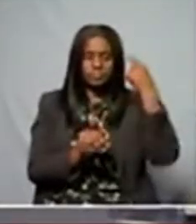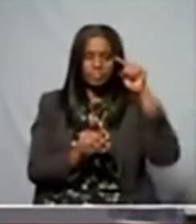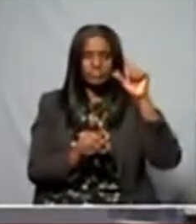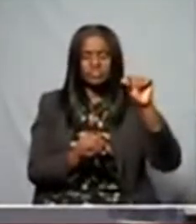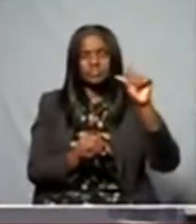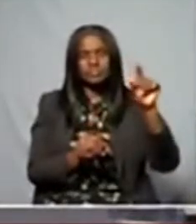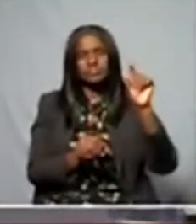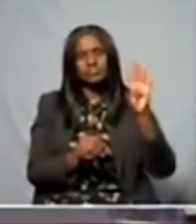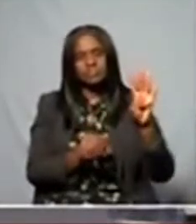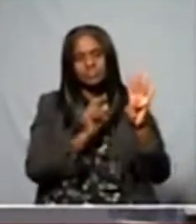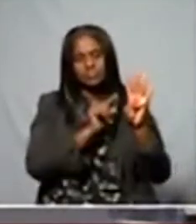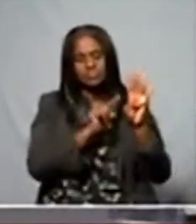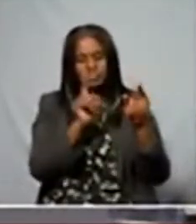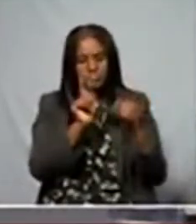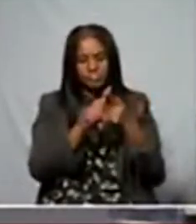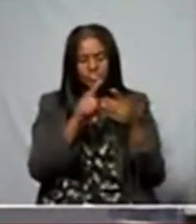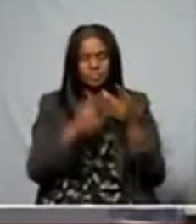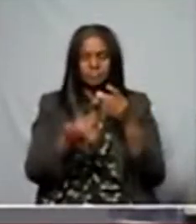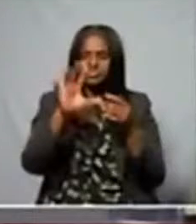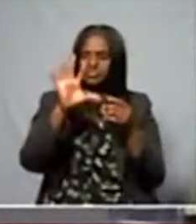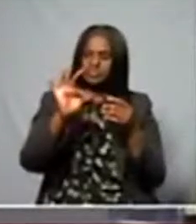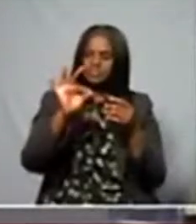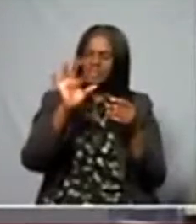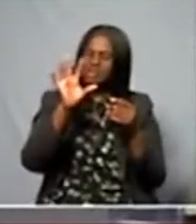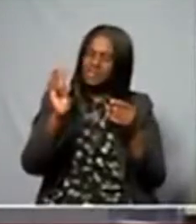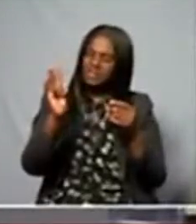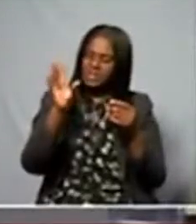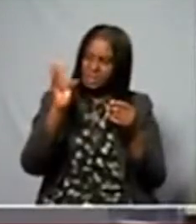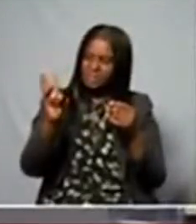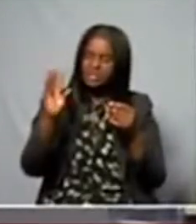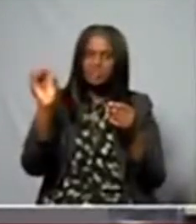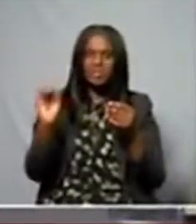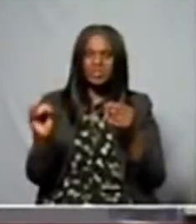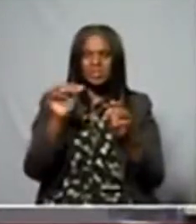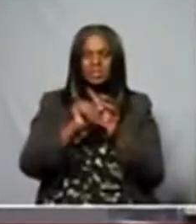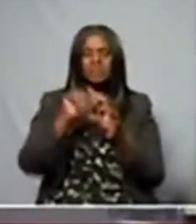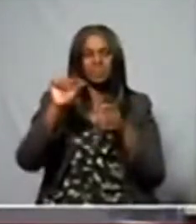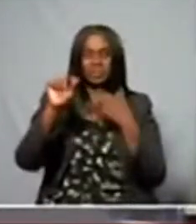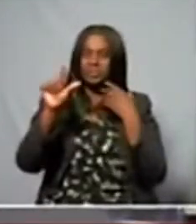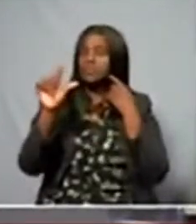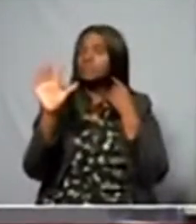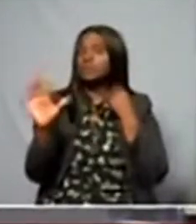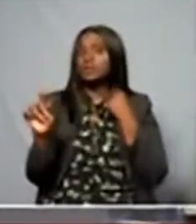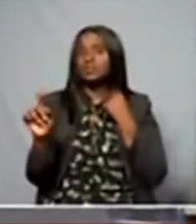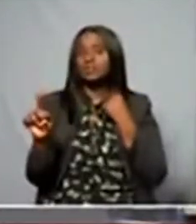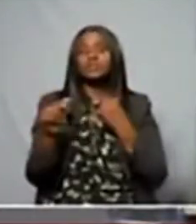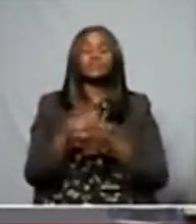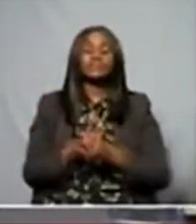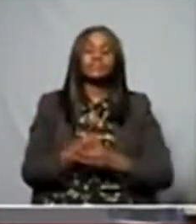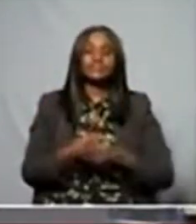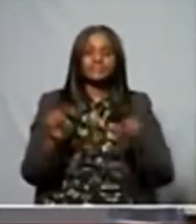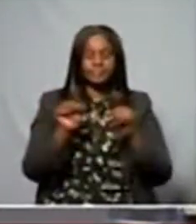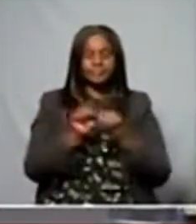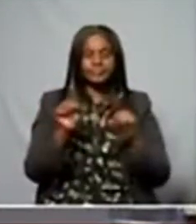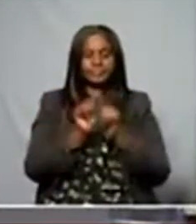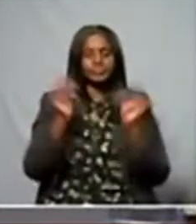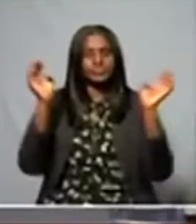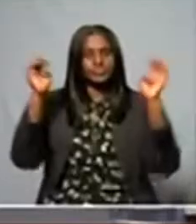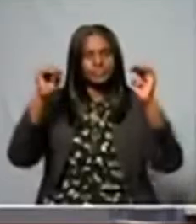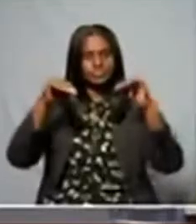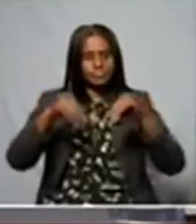2024 to 76% in 2025. The decrease